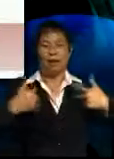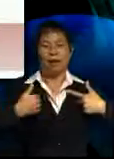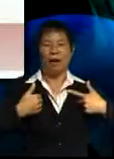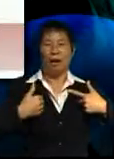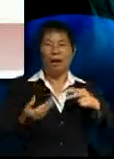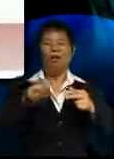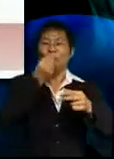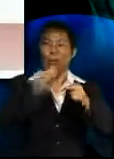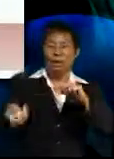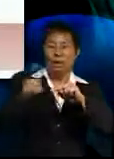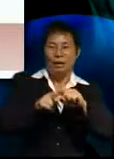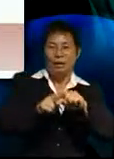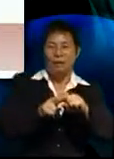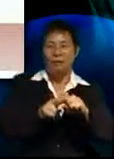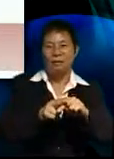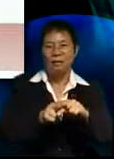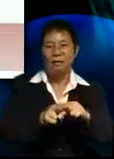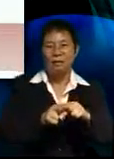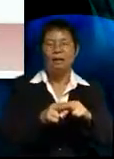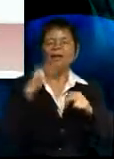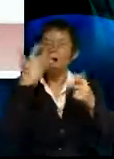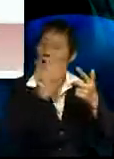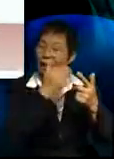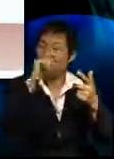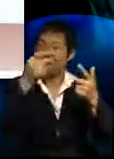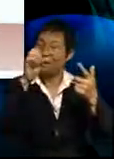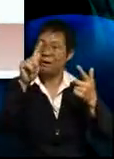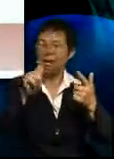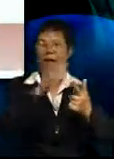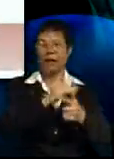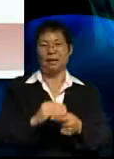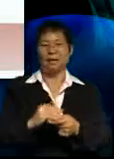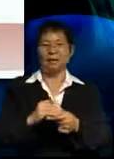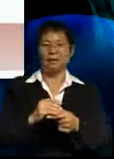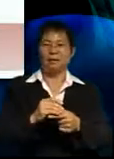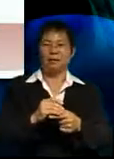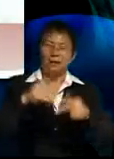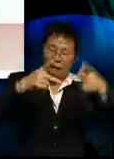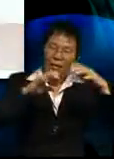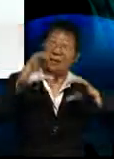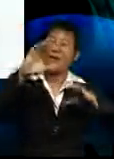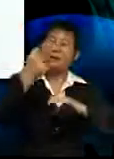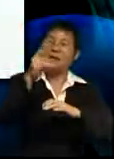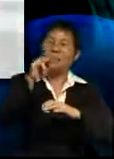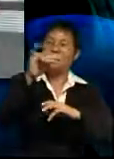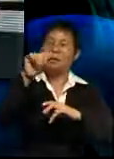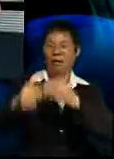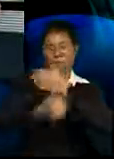additives such as flavoring agents, coloring agents, and preservatives that can be harmful to our